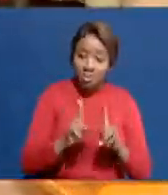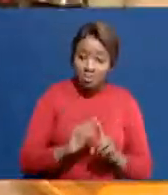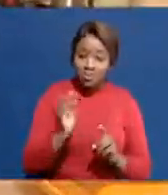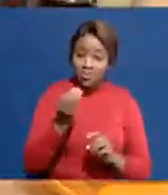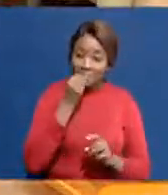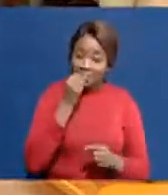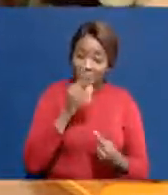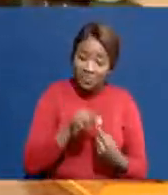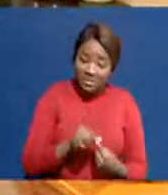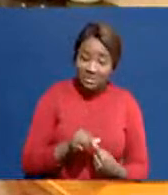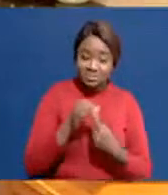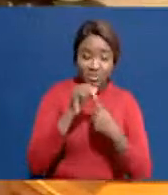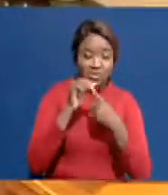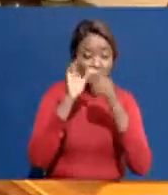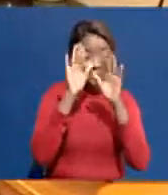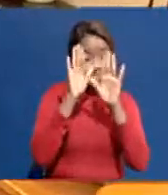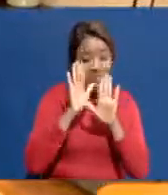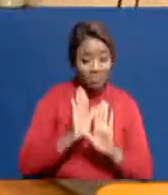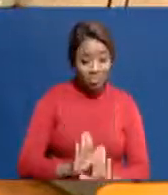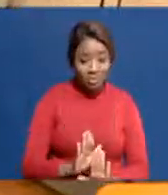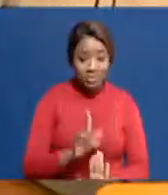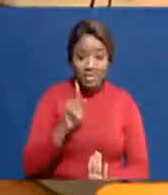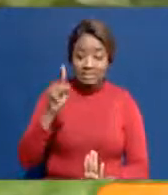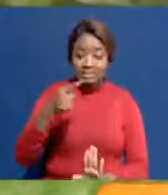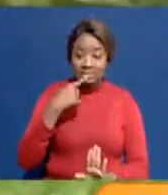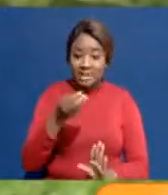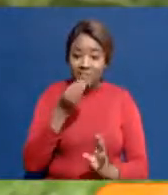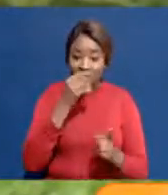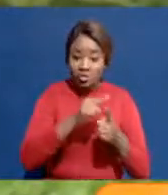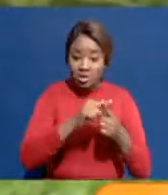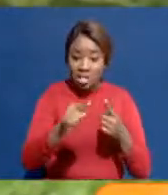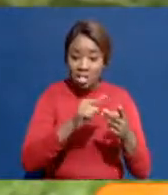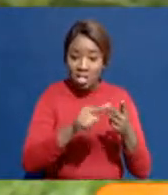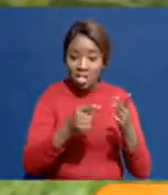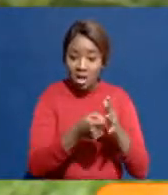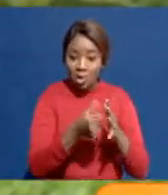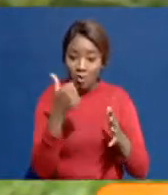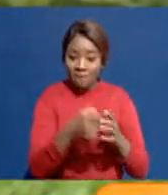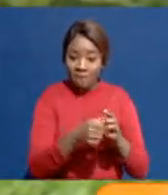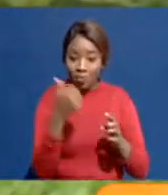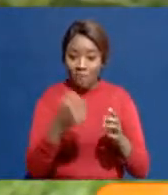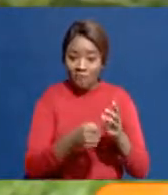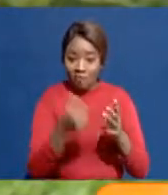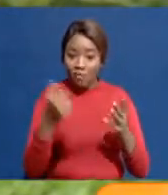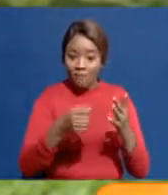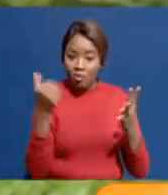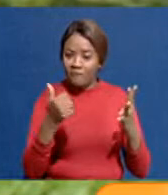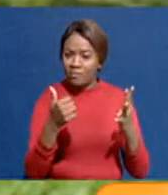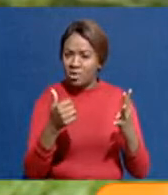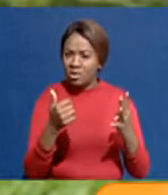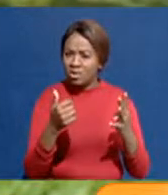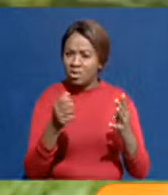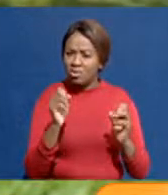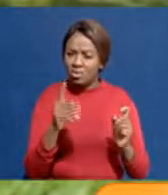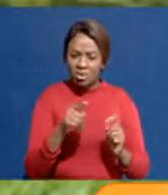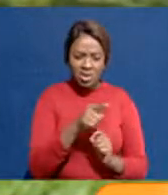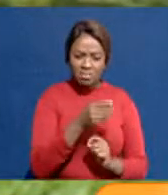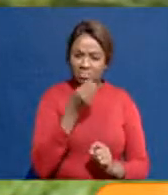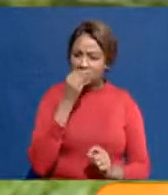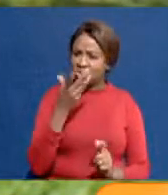also essential. When you're told the foods to remove, you ask, then what will my child be